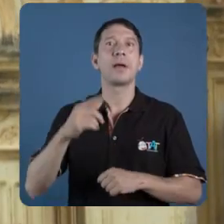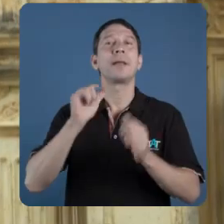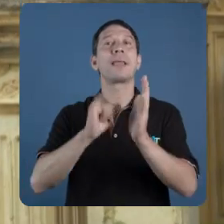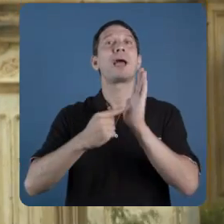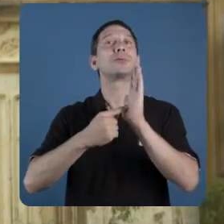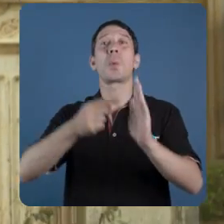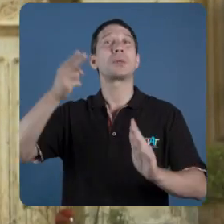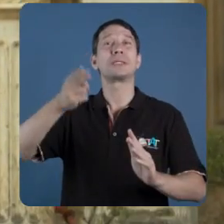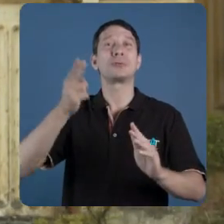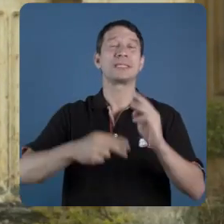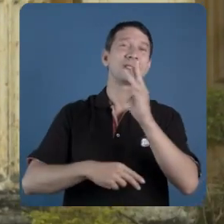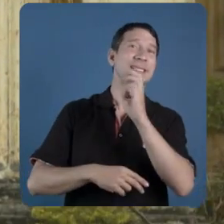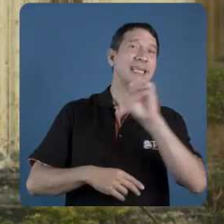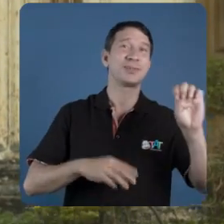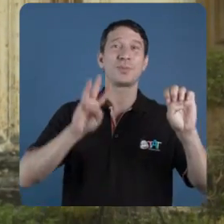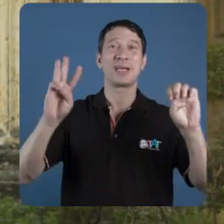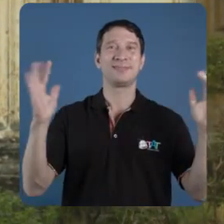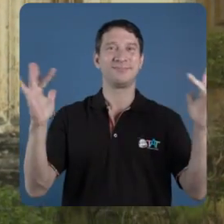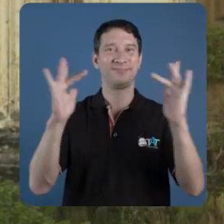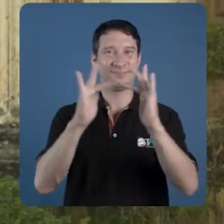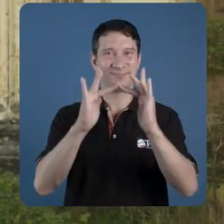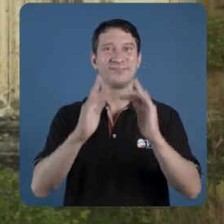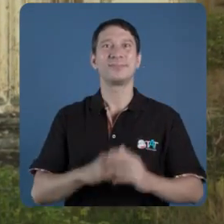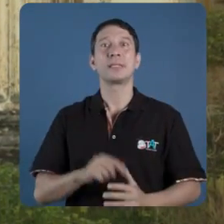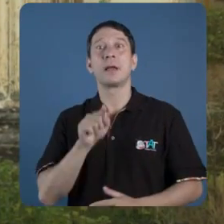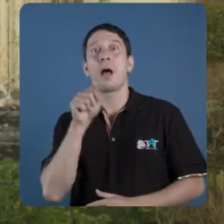histories of both East and West meet.